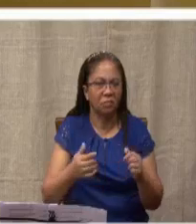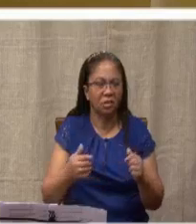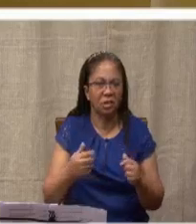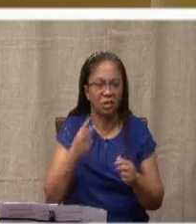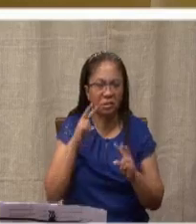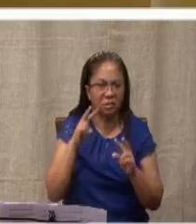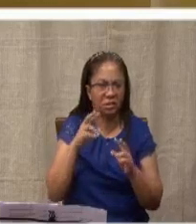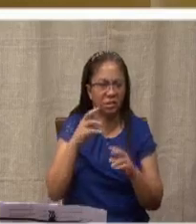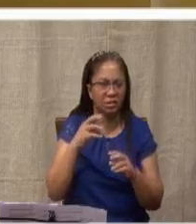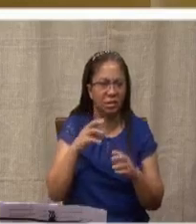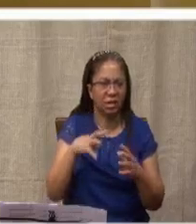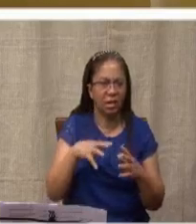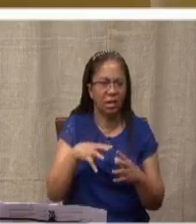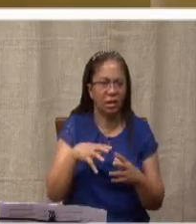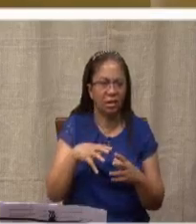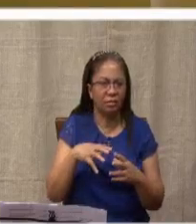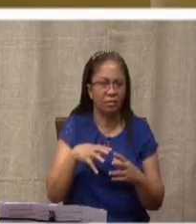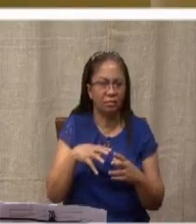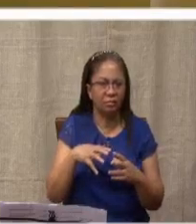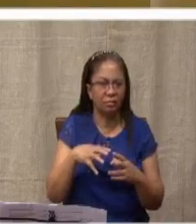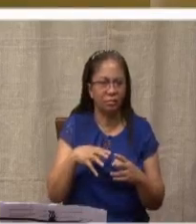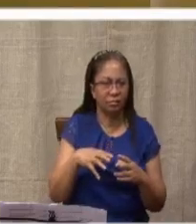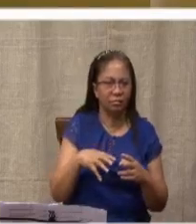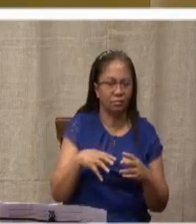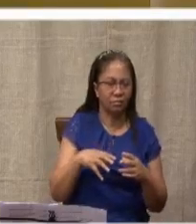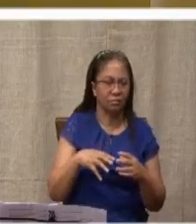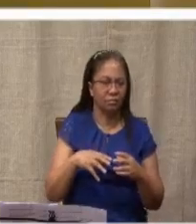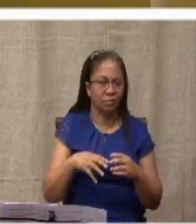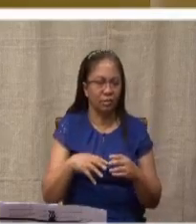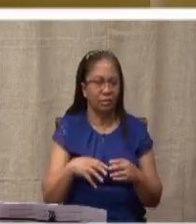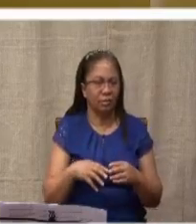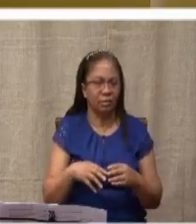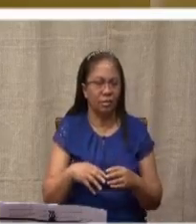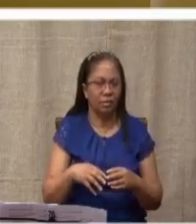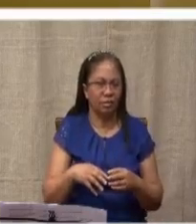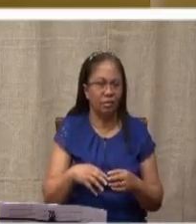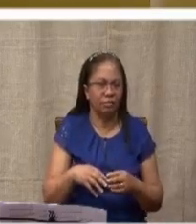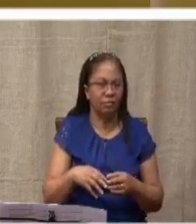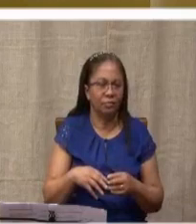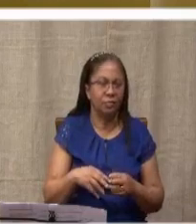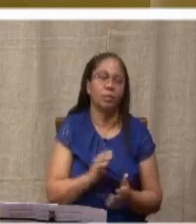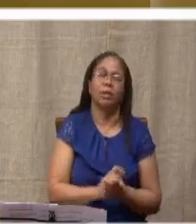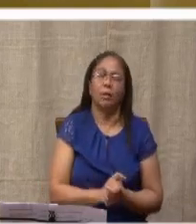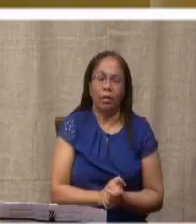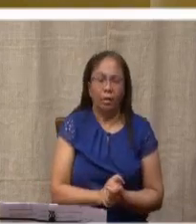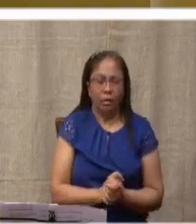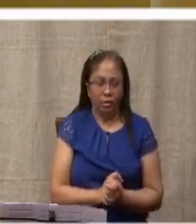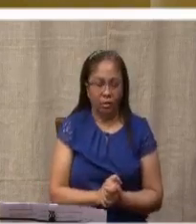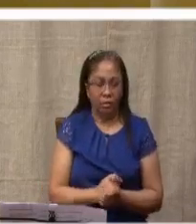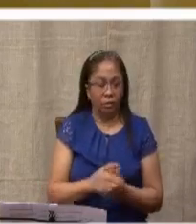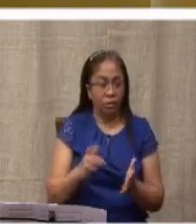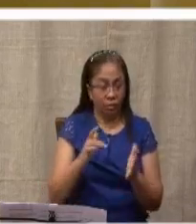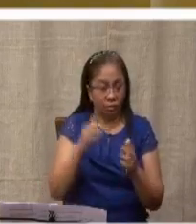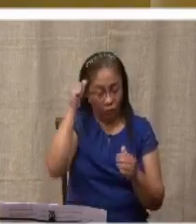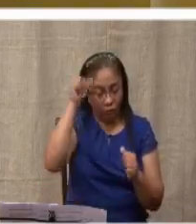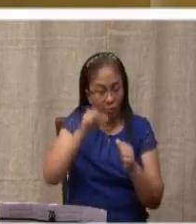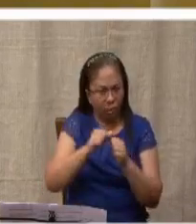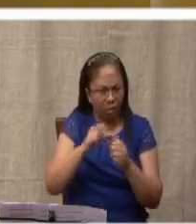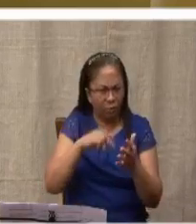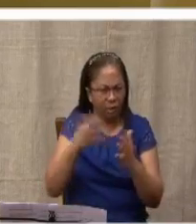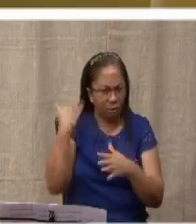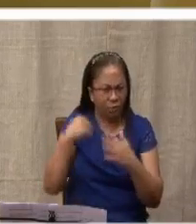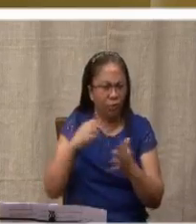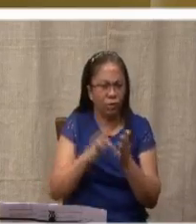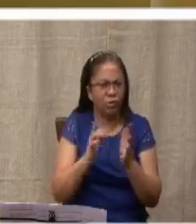that he was in the in the wilderness and the text said that led by the holy spirit jesus went into